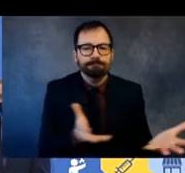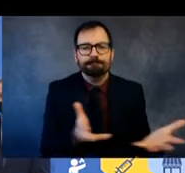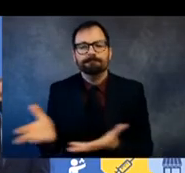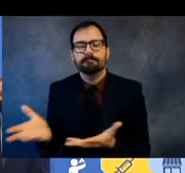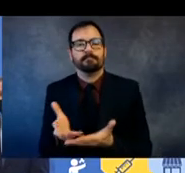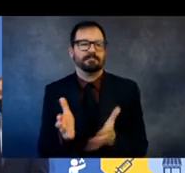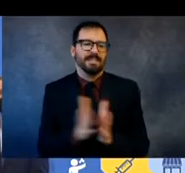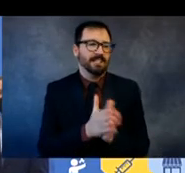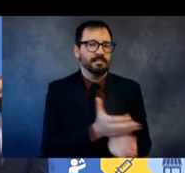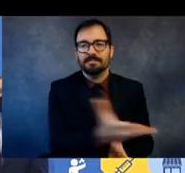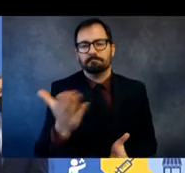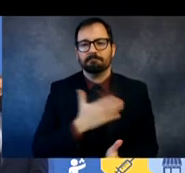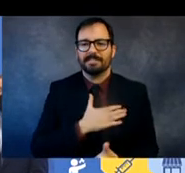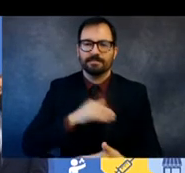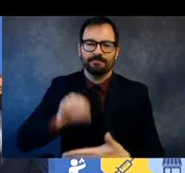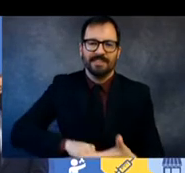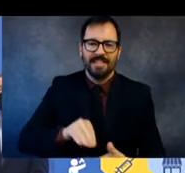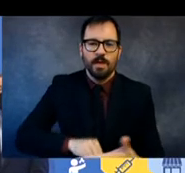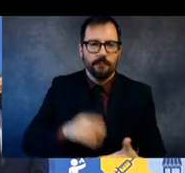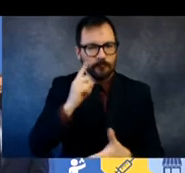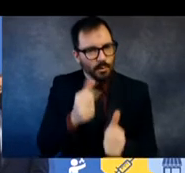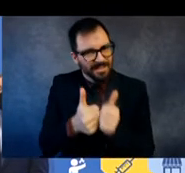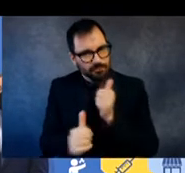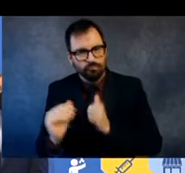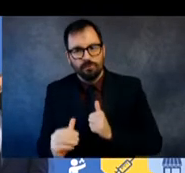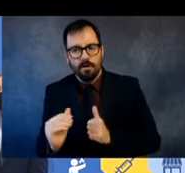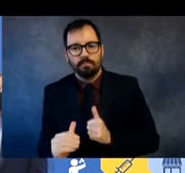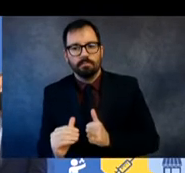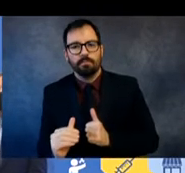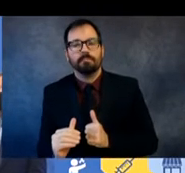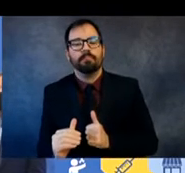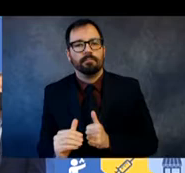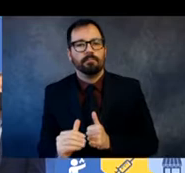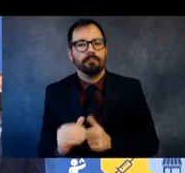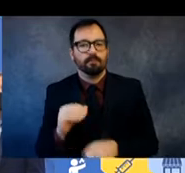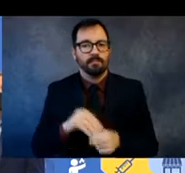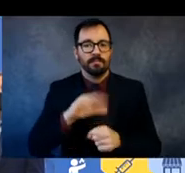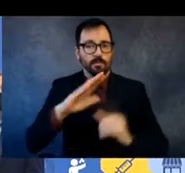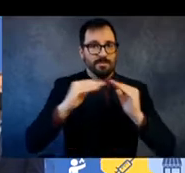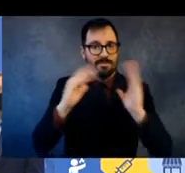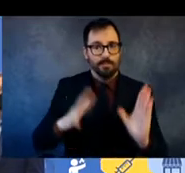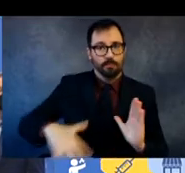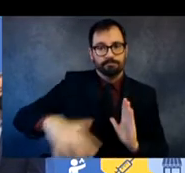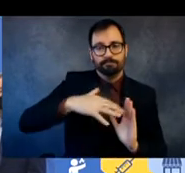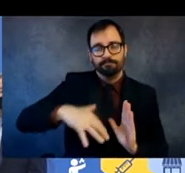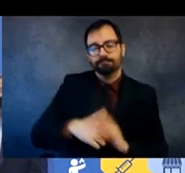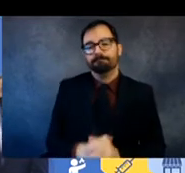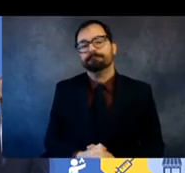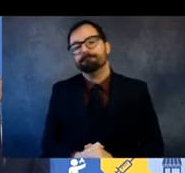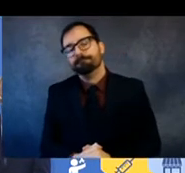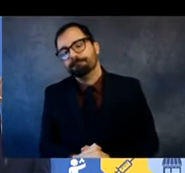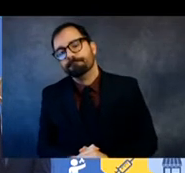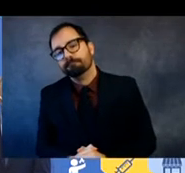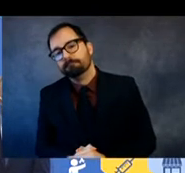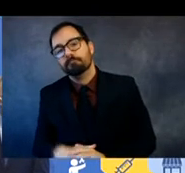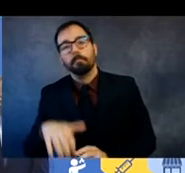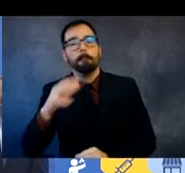in your household, by Monday the 22nd. For more information, go to